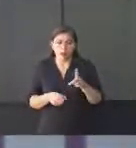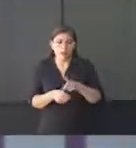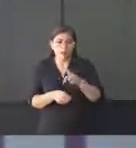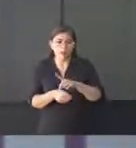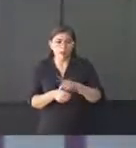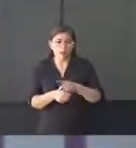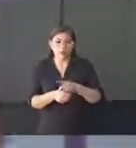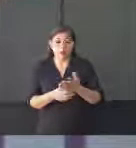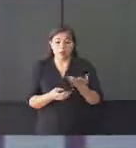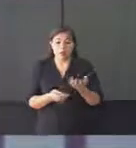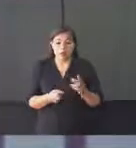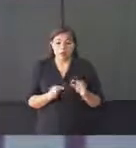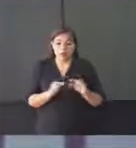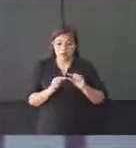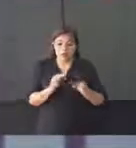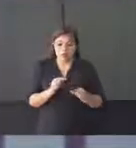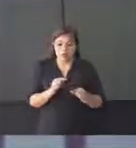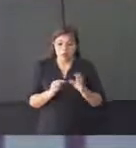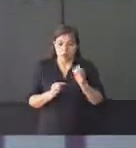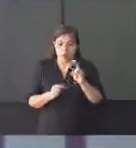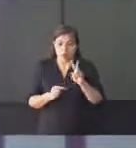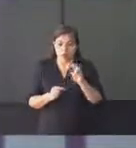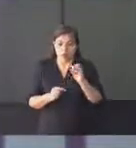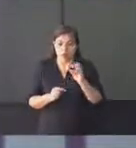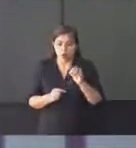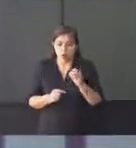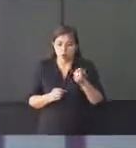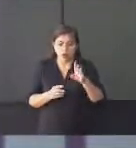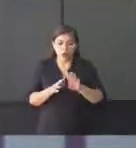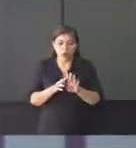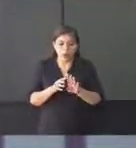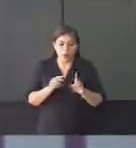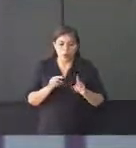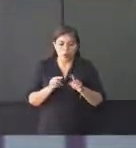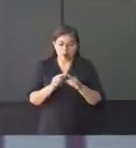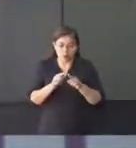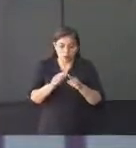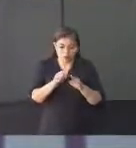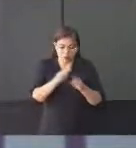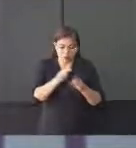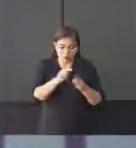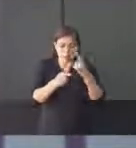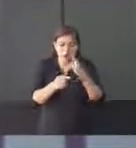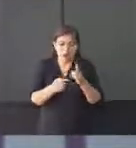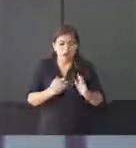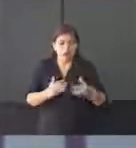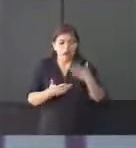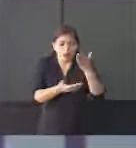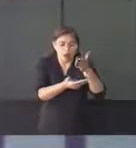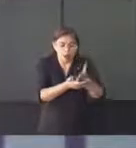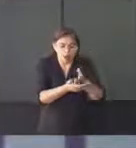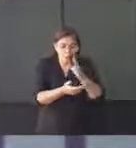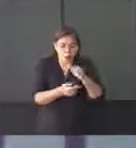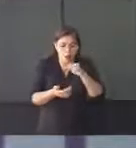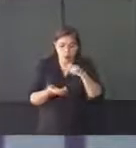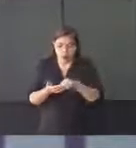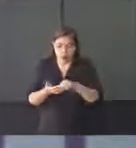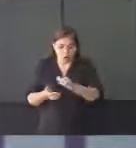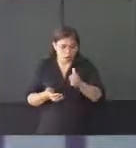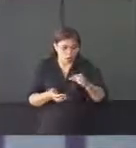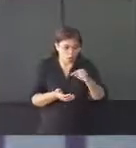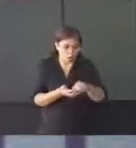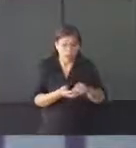they start from the sperm and the egg. Moving in that flow, you have to move from one point to the